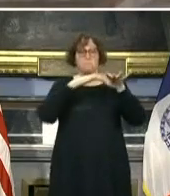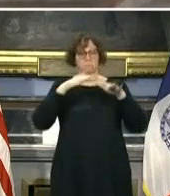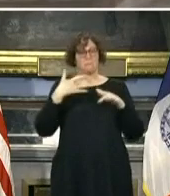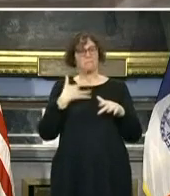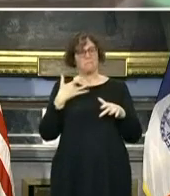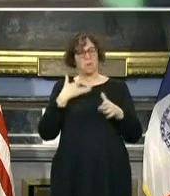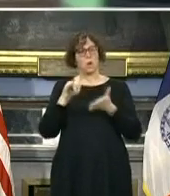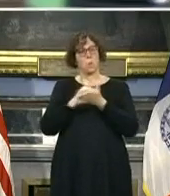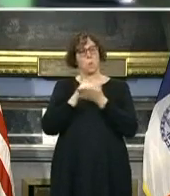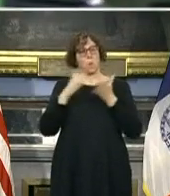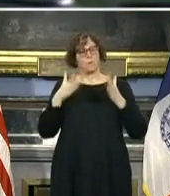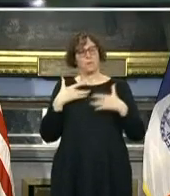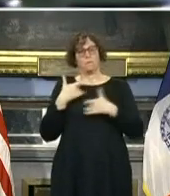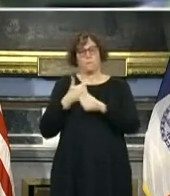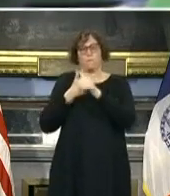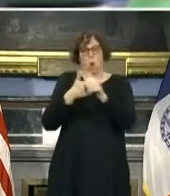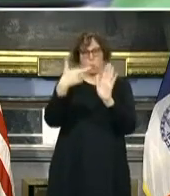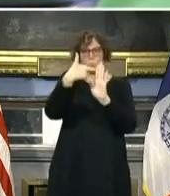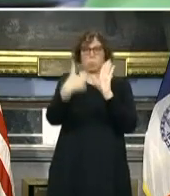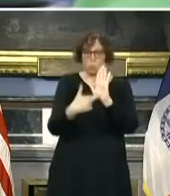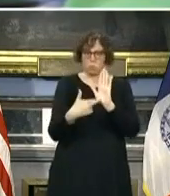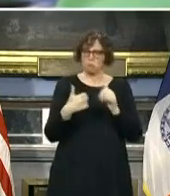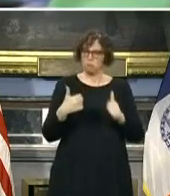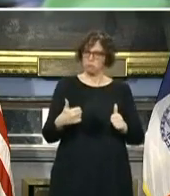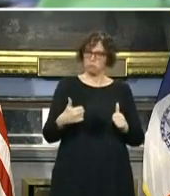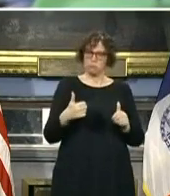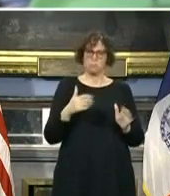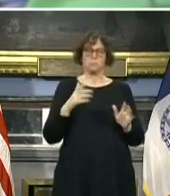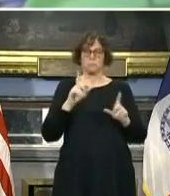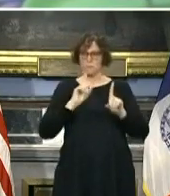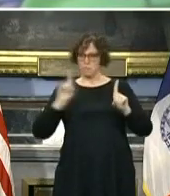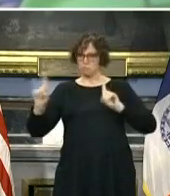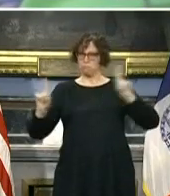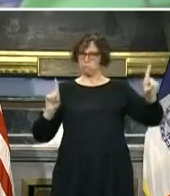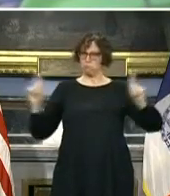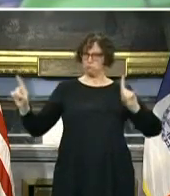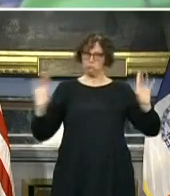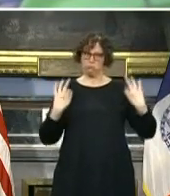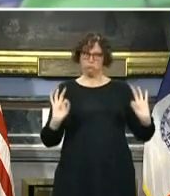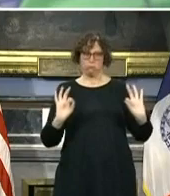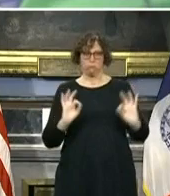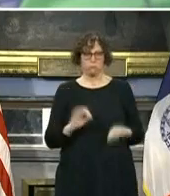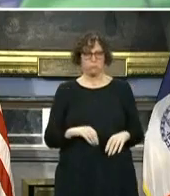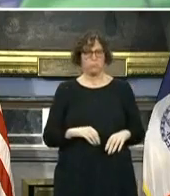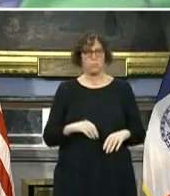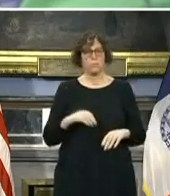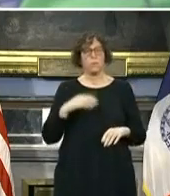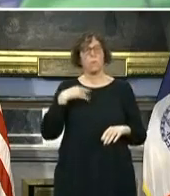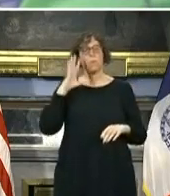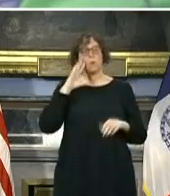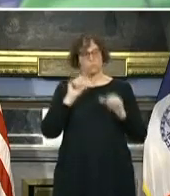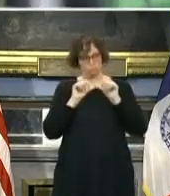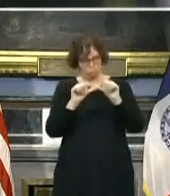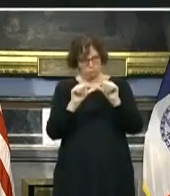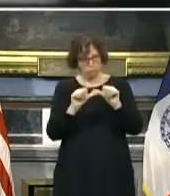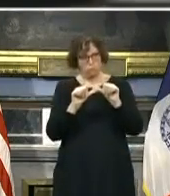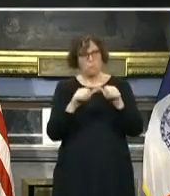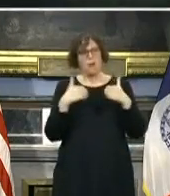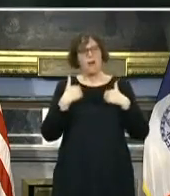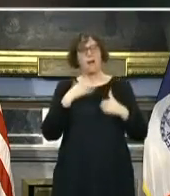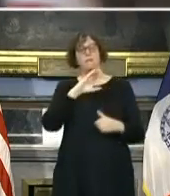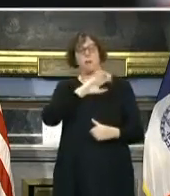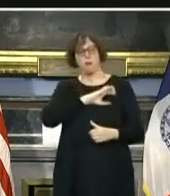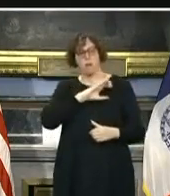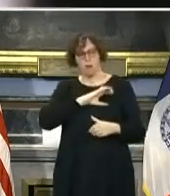that people are observing this, but we do need to keep the enforcement efforts strong. The problem with the additional